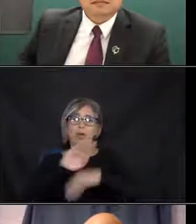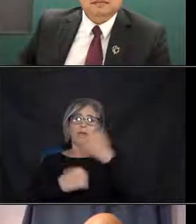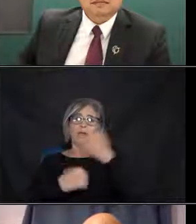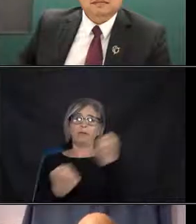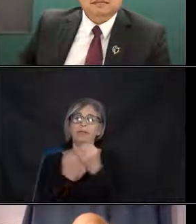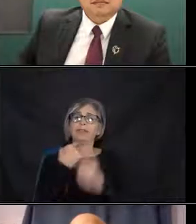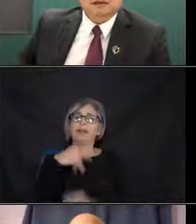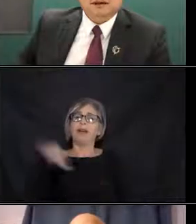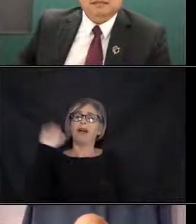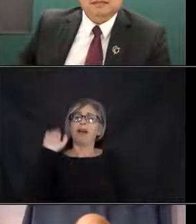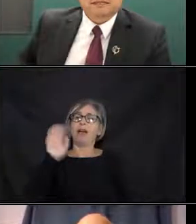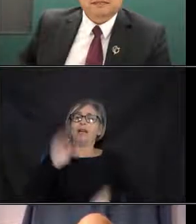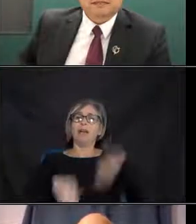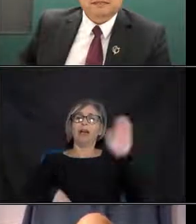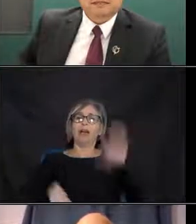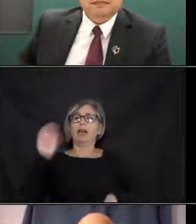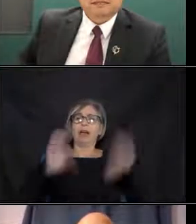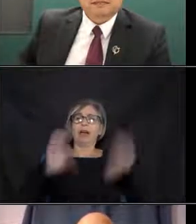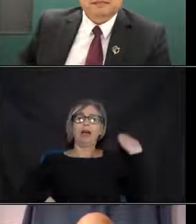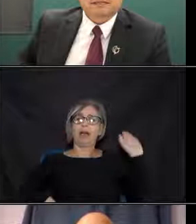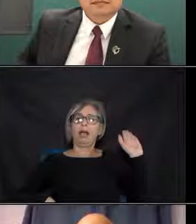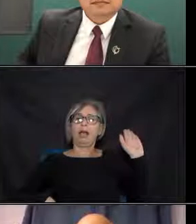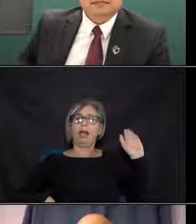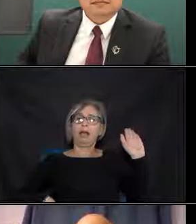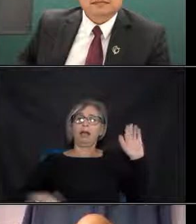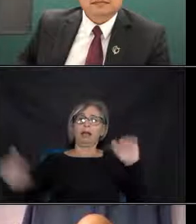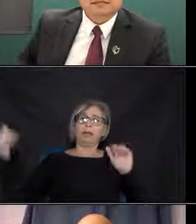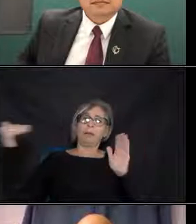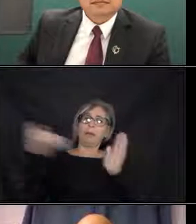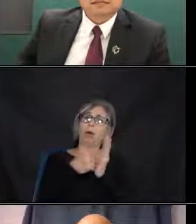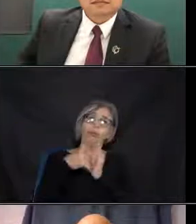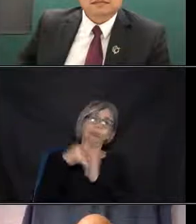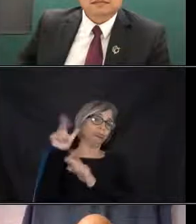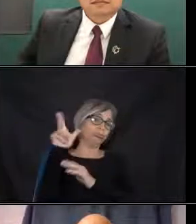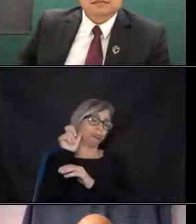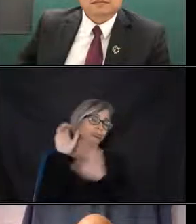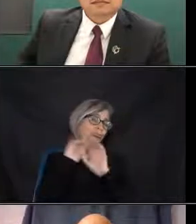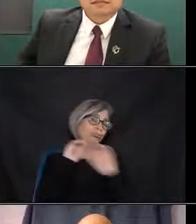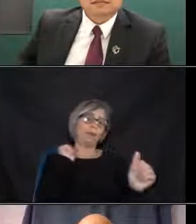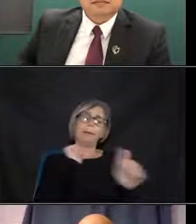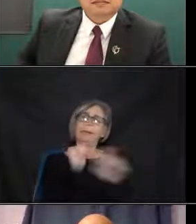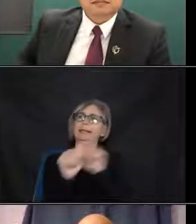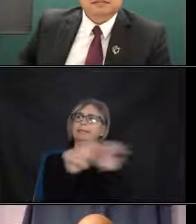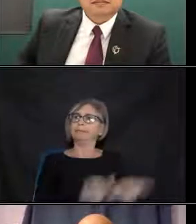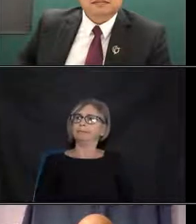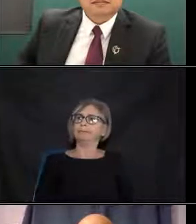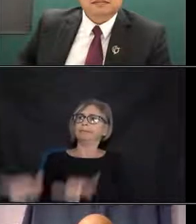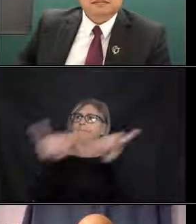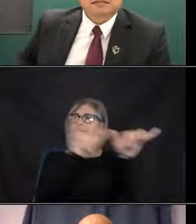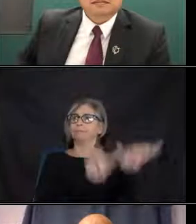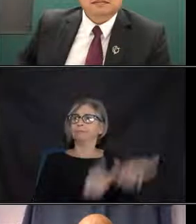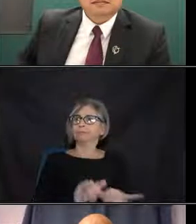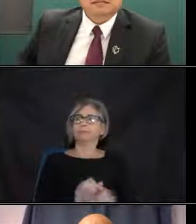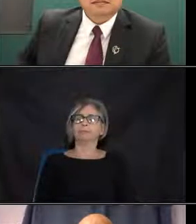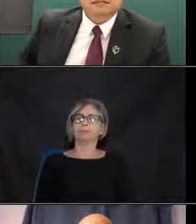aye. Aye. Aye. Aye. All those opposed? Hearing none, motion passes unanimously.